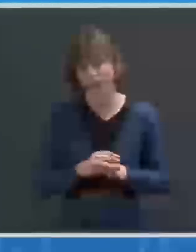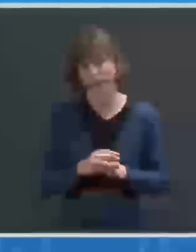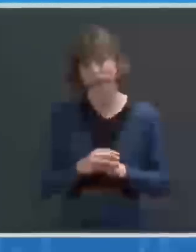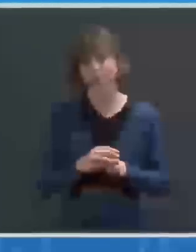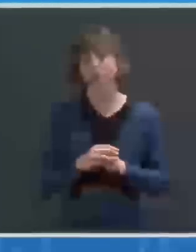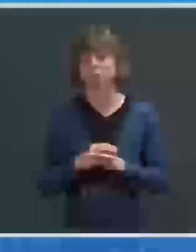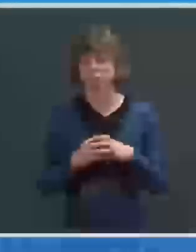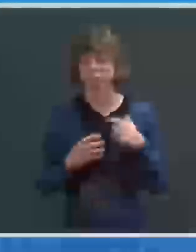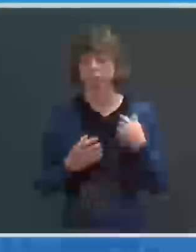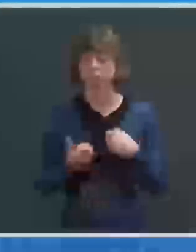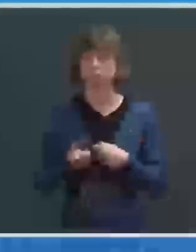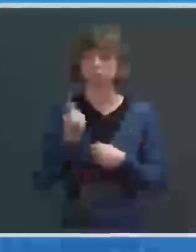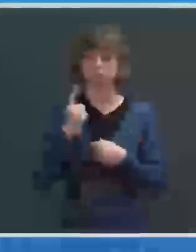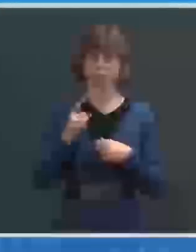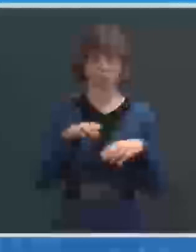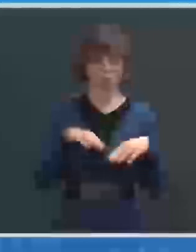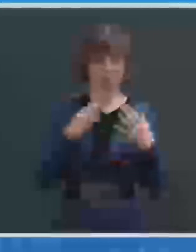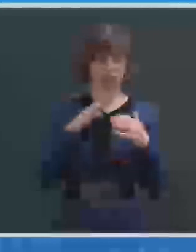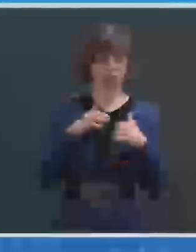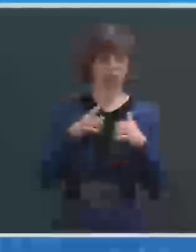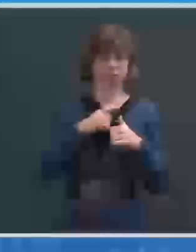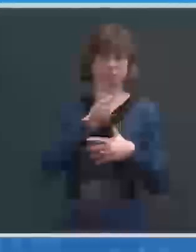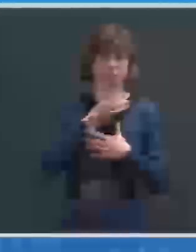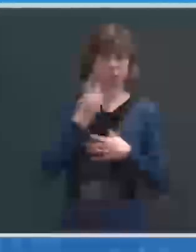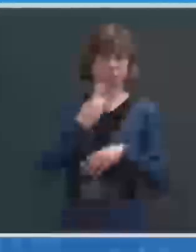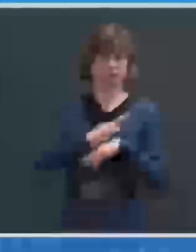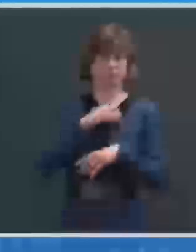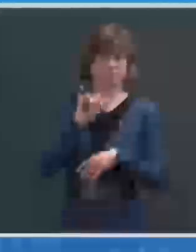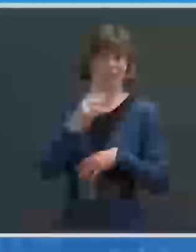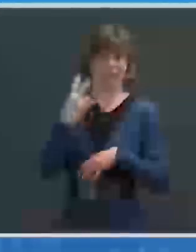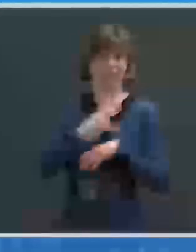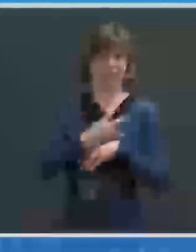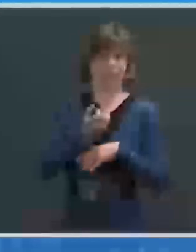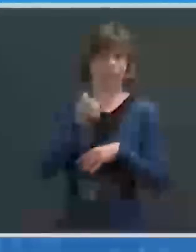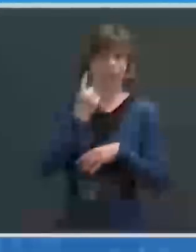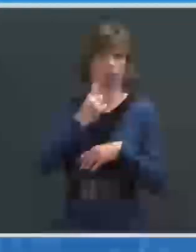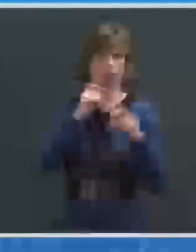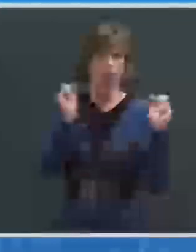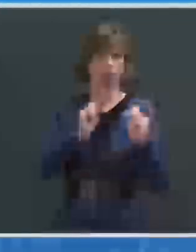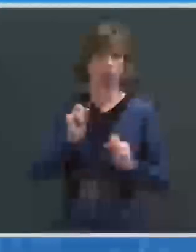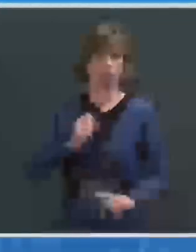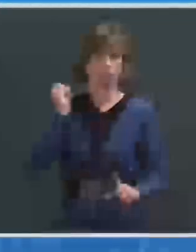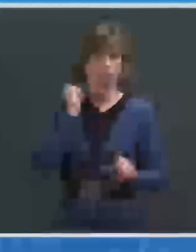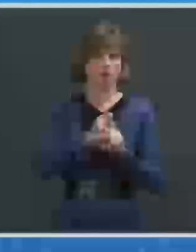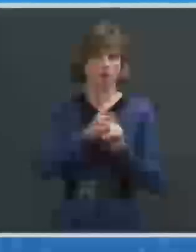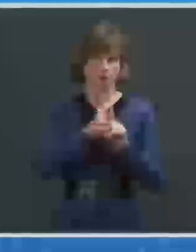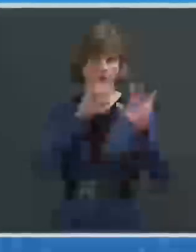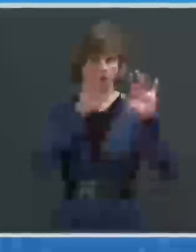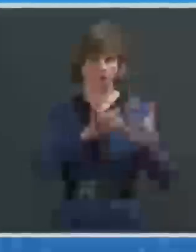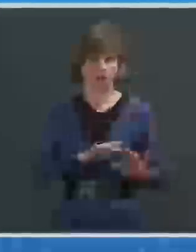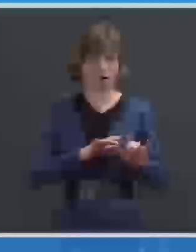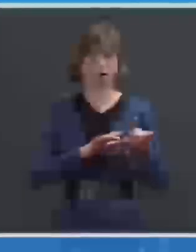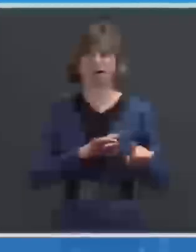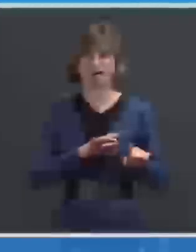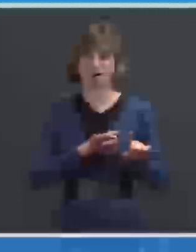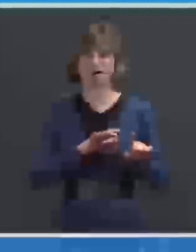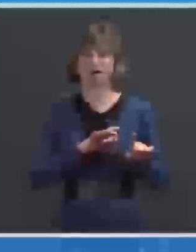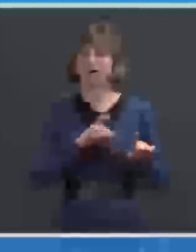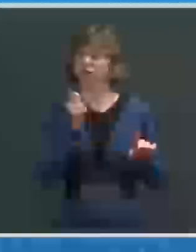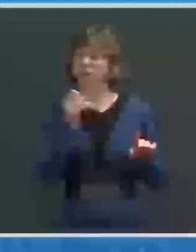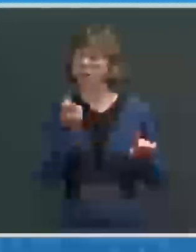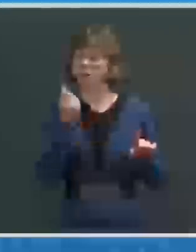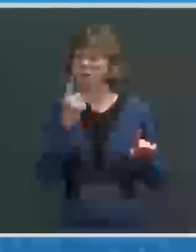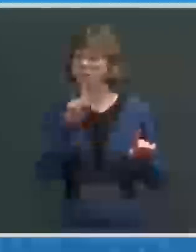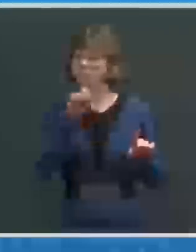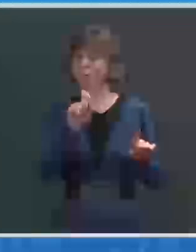Given that the first couple of days in this 7-day period included the storm impacts, 1.7 million actually understates the